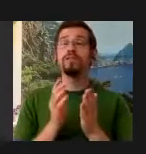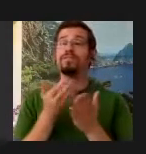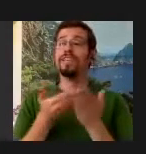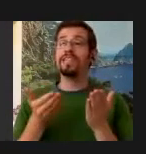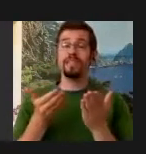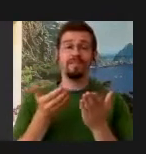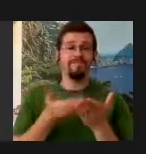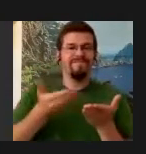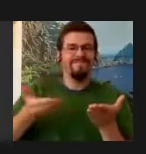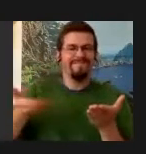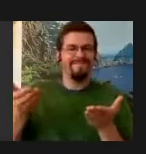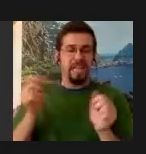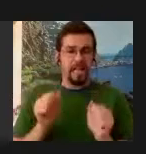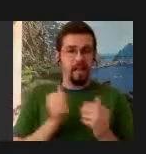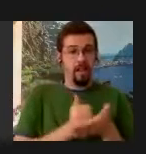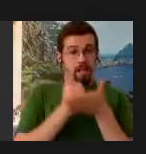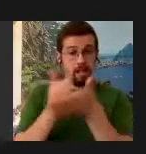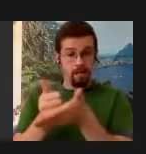help them